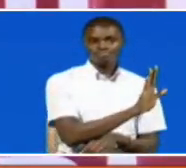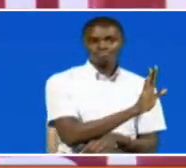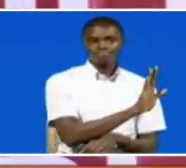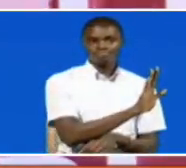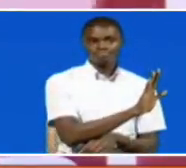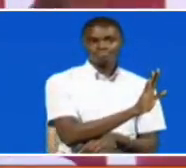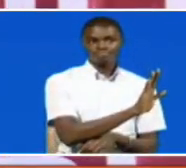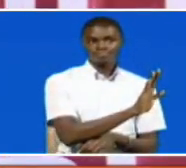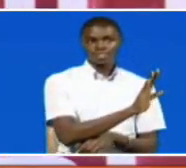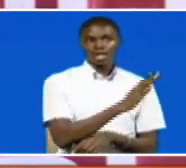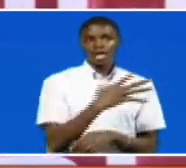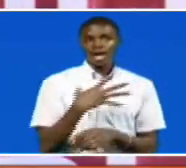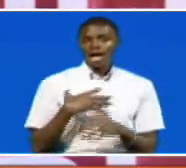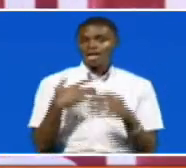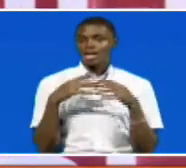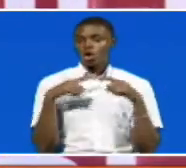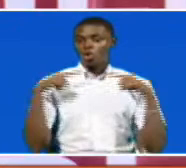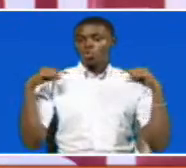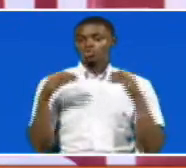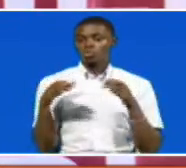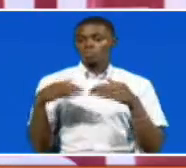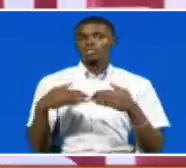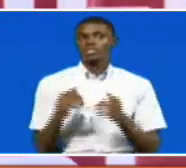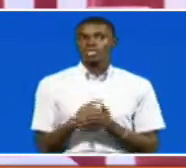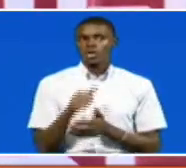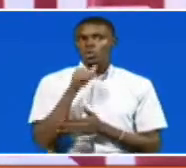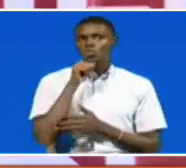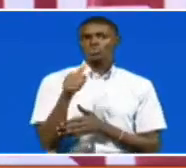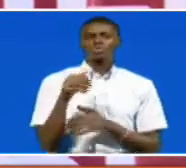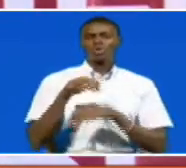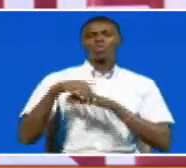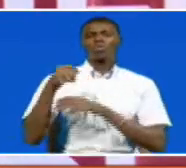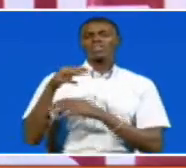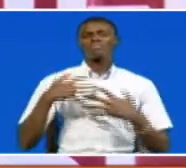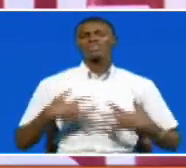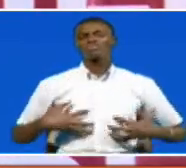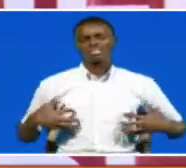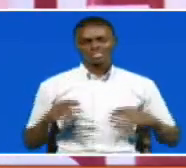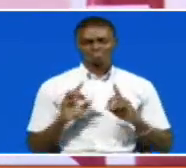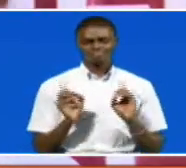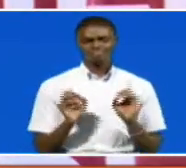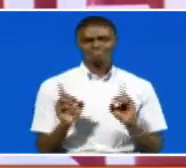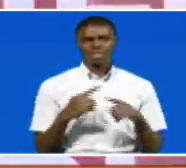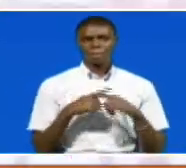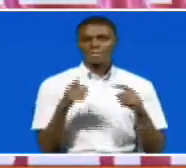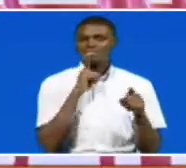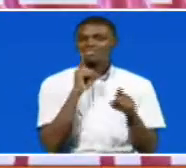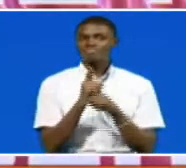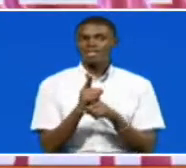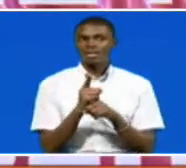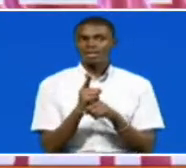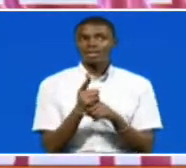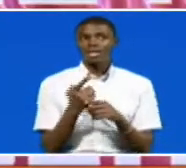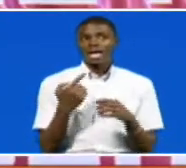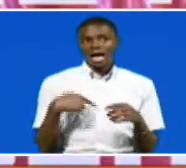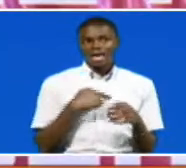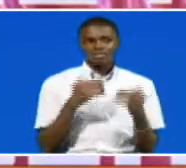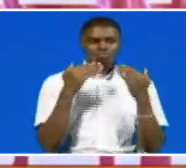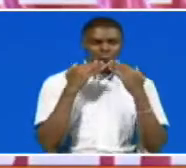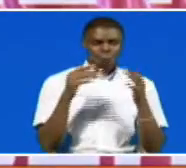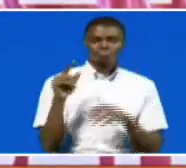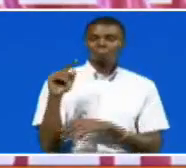na wale host. In fact, we don't call them refugees. We call them brothers. Na tunashukuru inchi ya